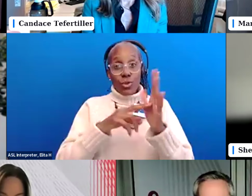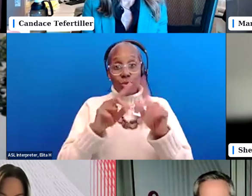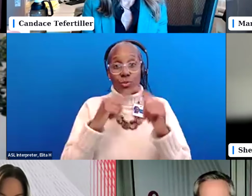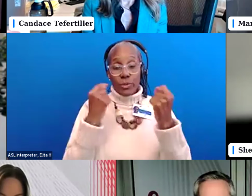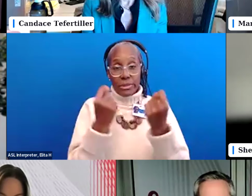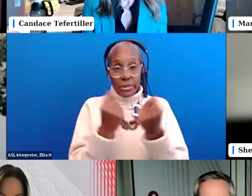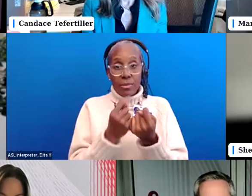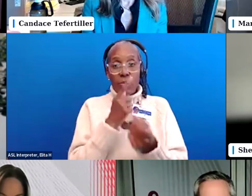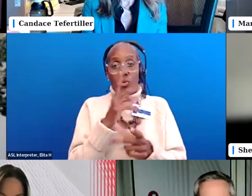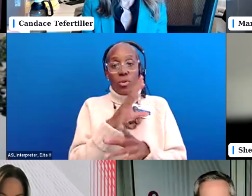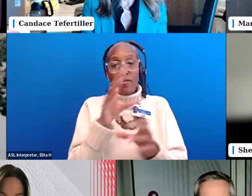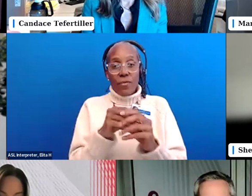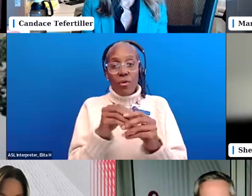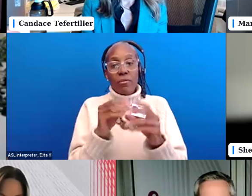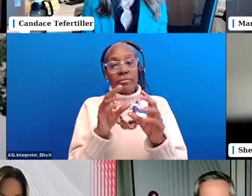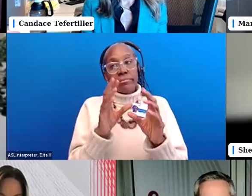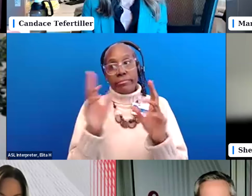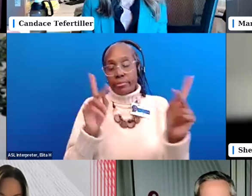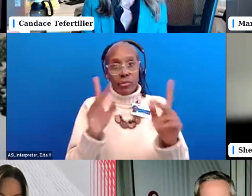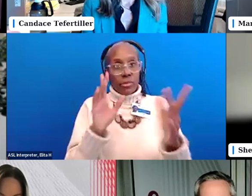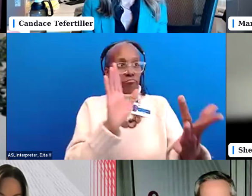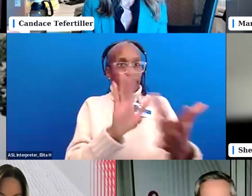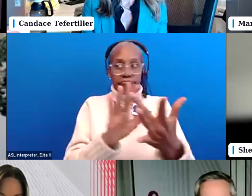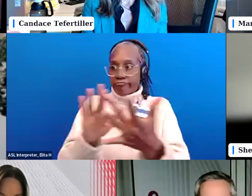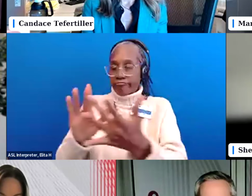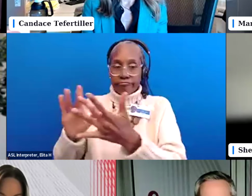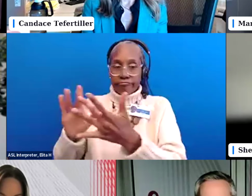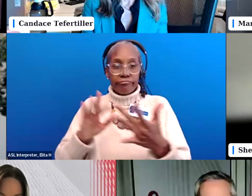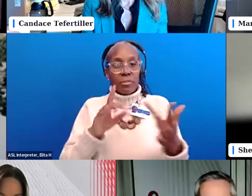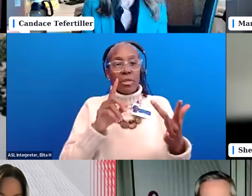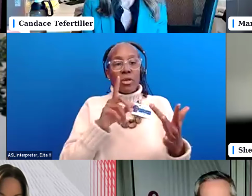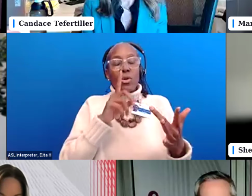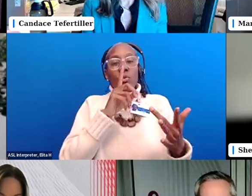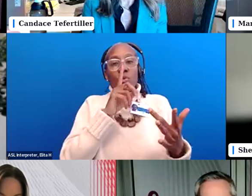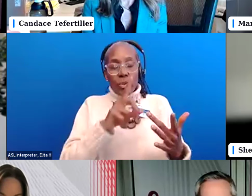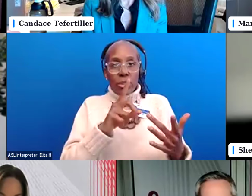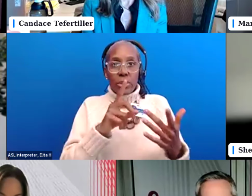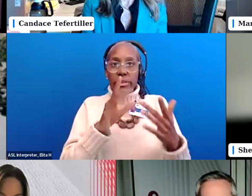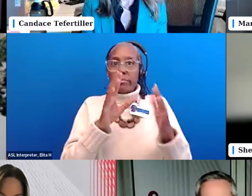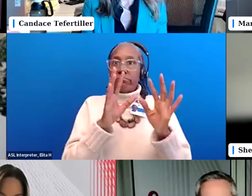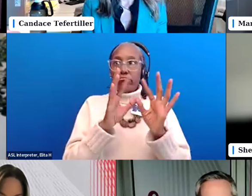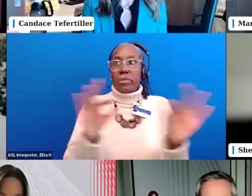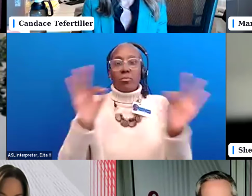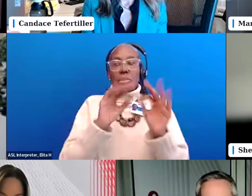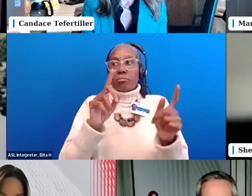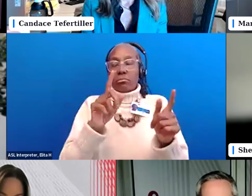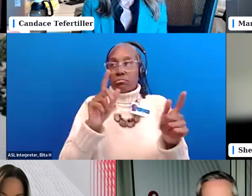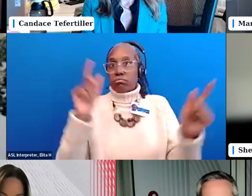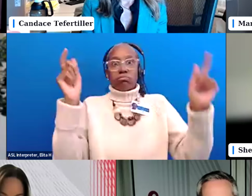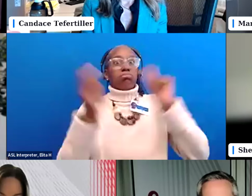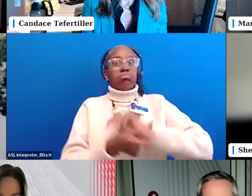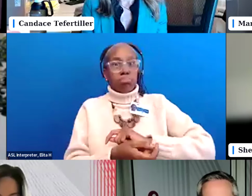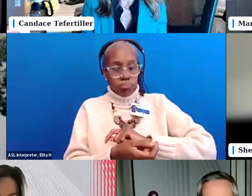that have been involved and the participants that we've been in contact with. I think this is a really pivotal moment for spinal cord injury care to have a